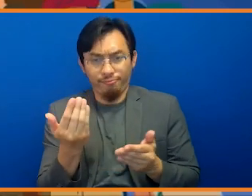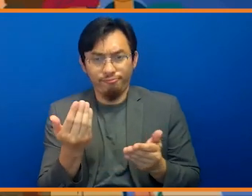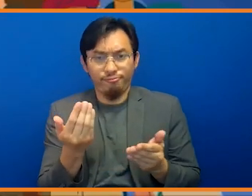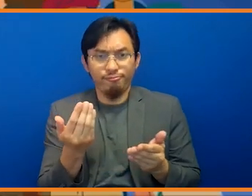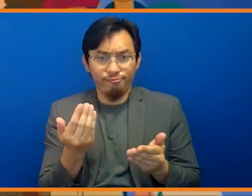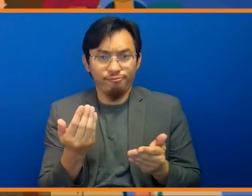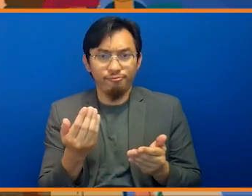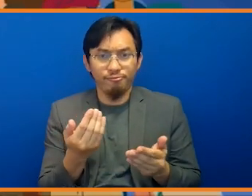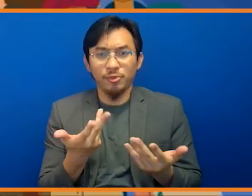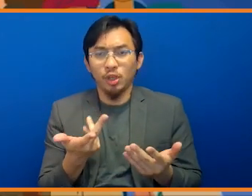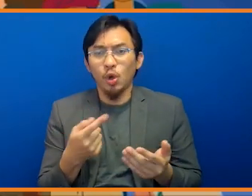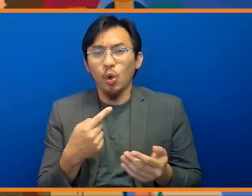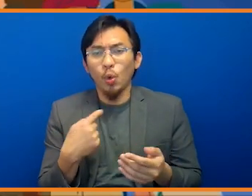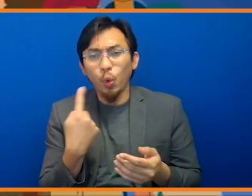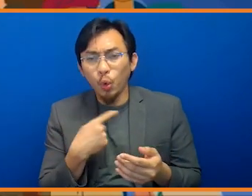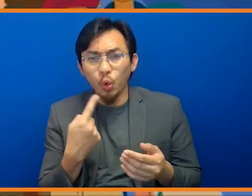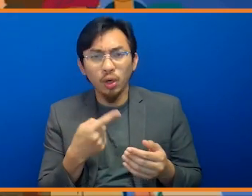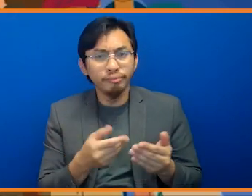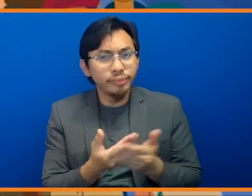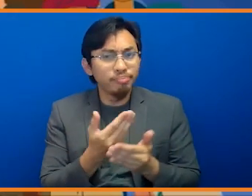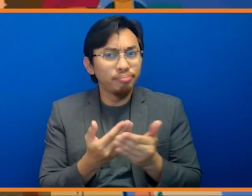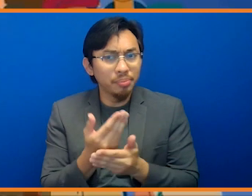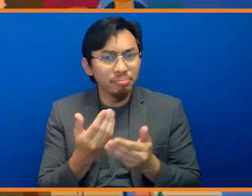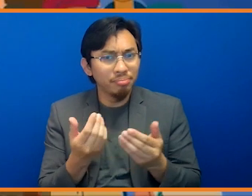Who will update the museums?